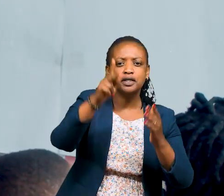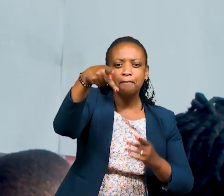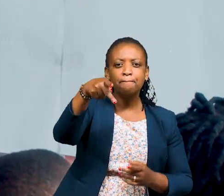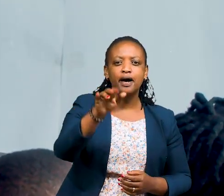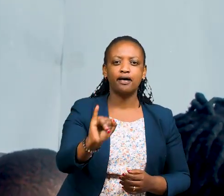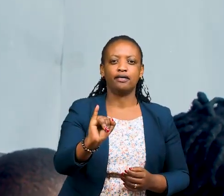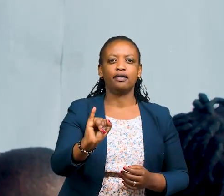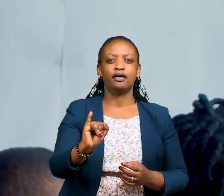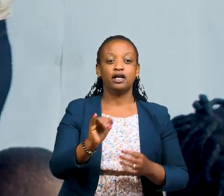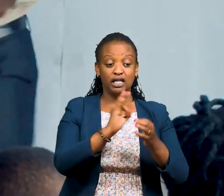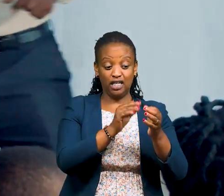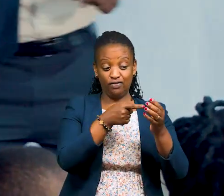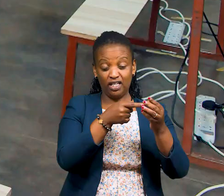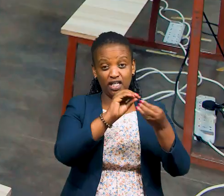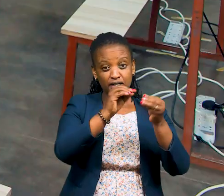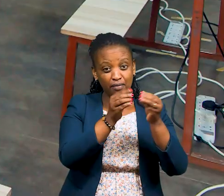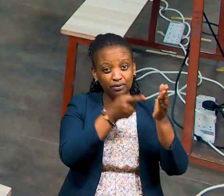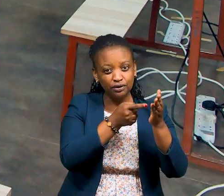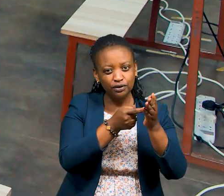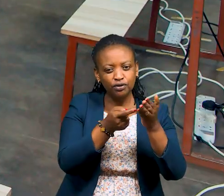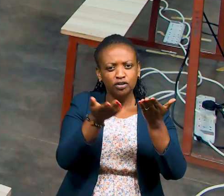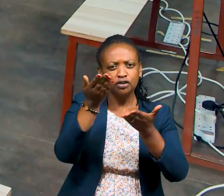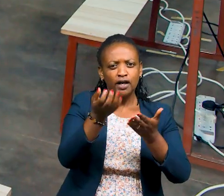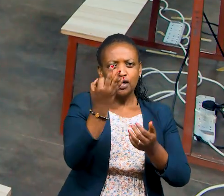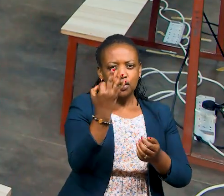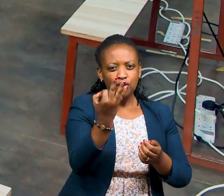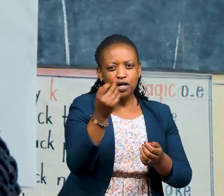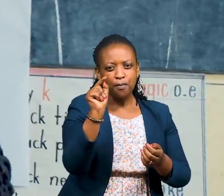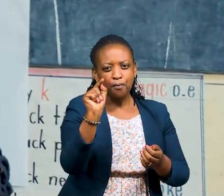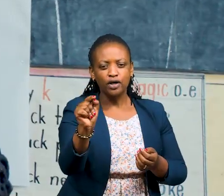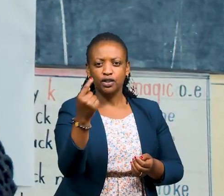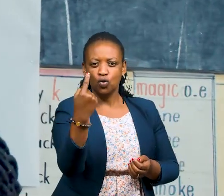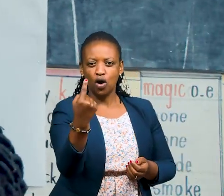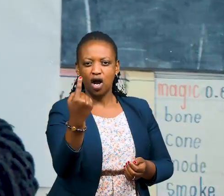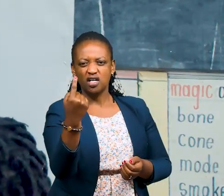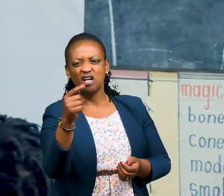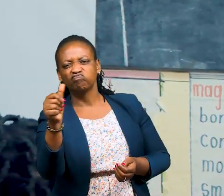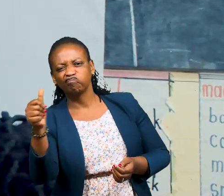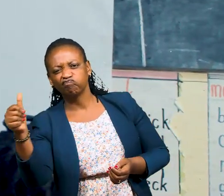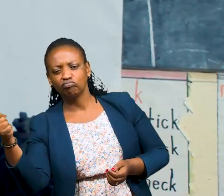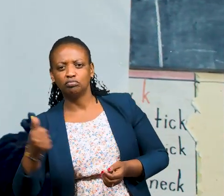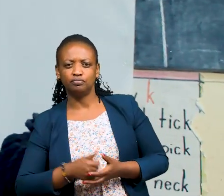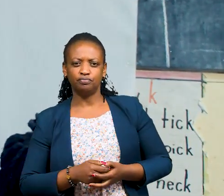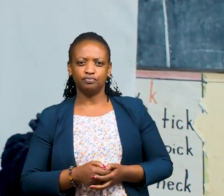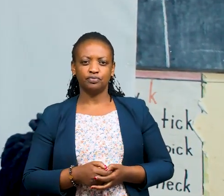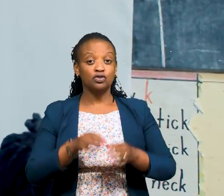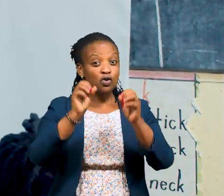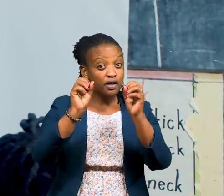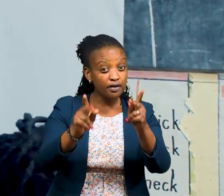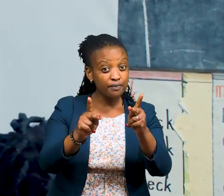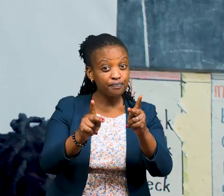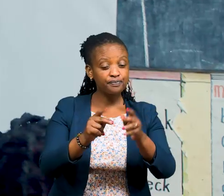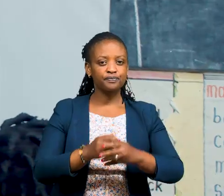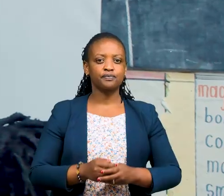pi, okay? So that constant is equivalent to 3.1 and other decimals,